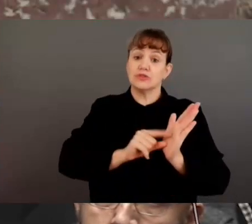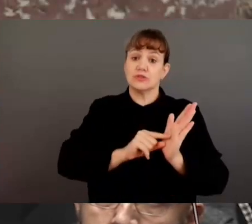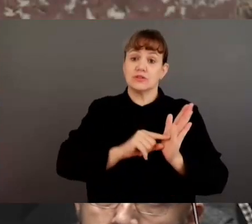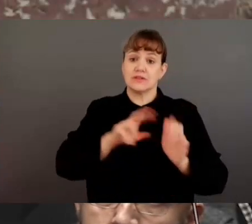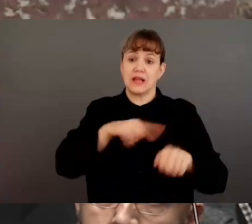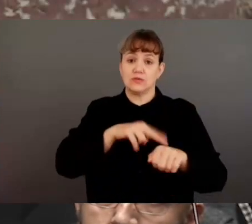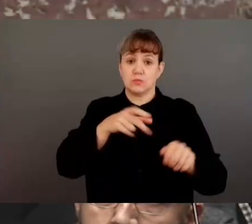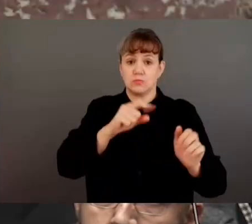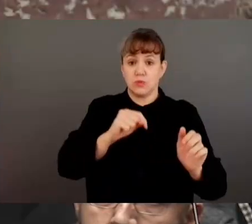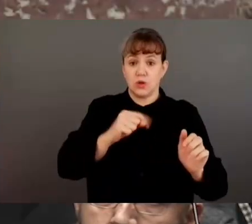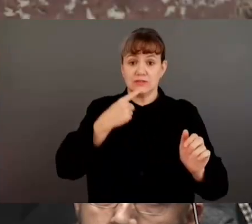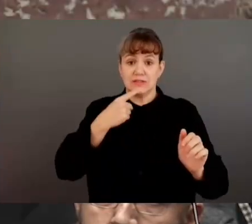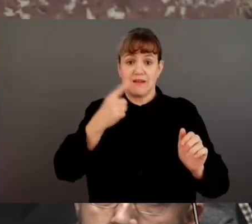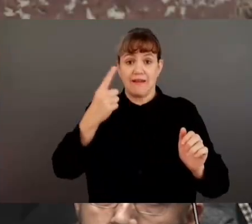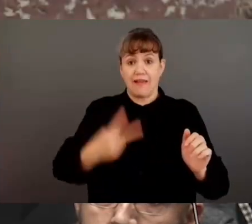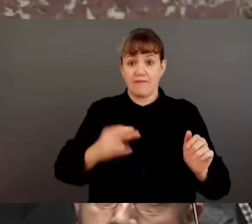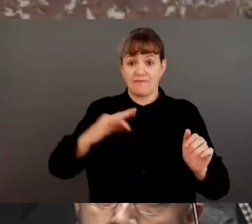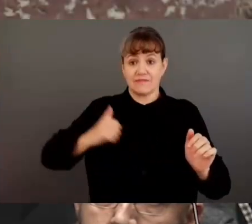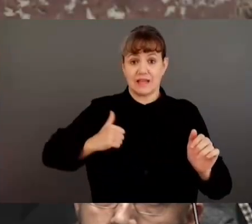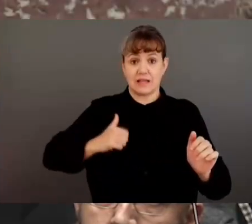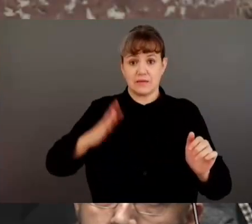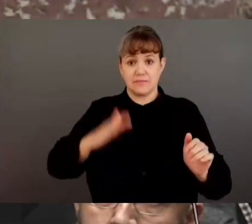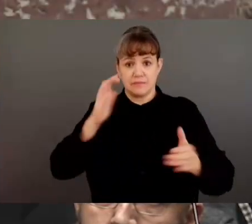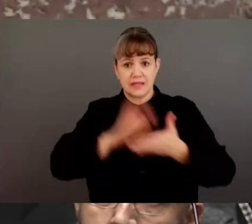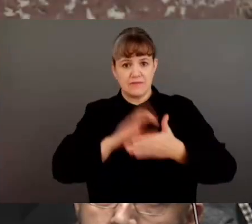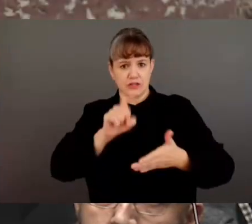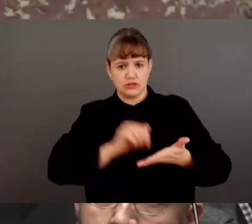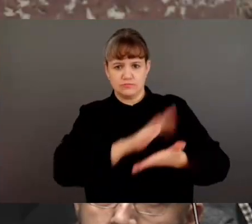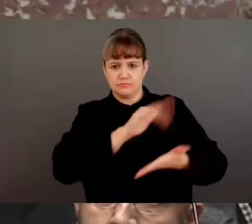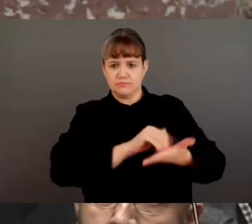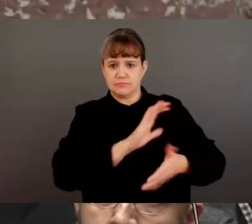are necessary to stop illegal migration.